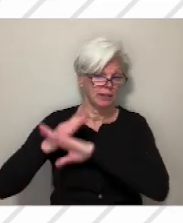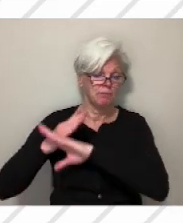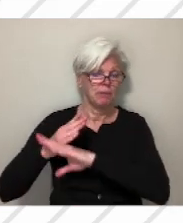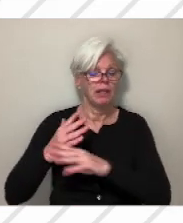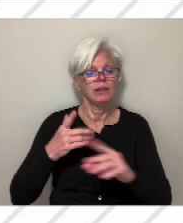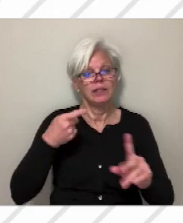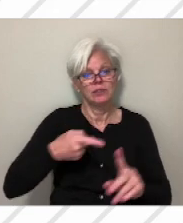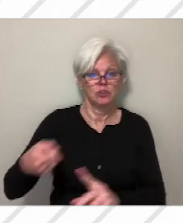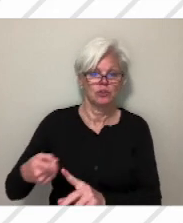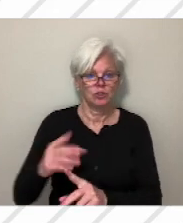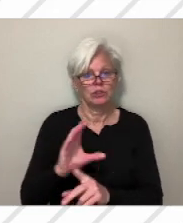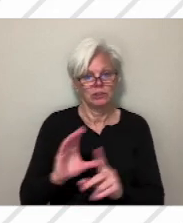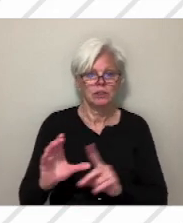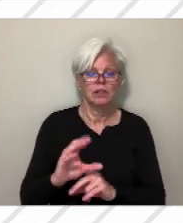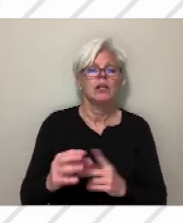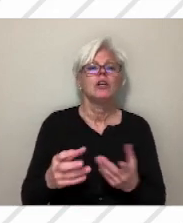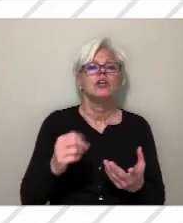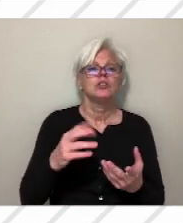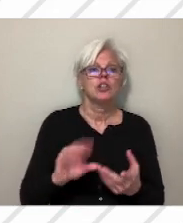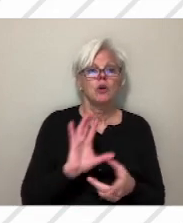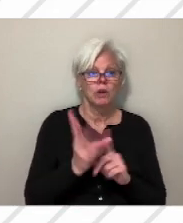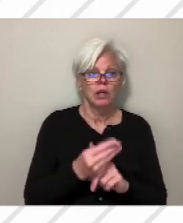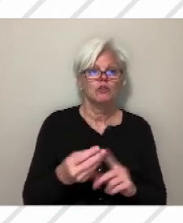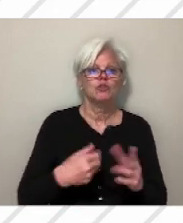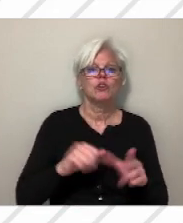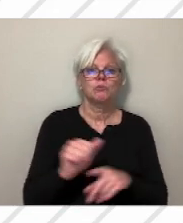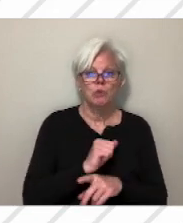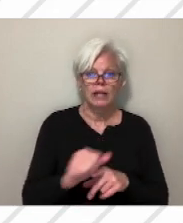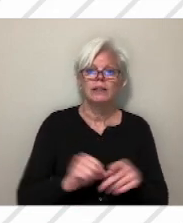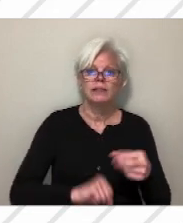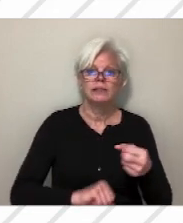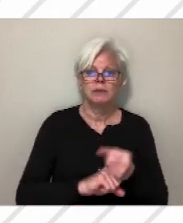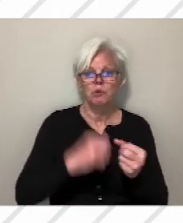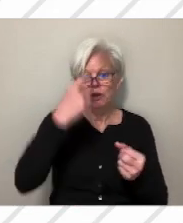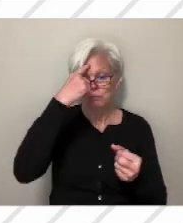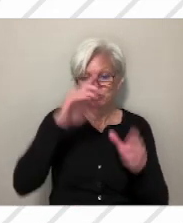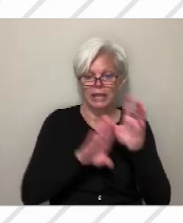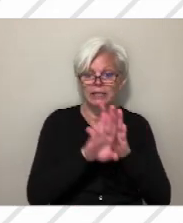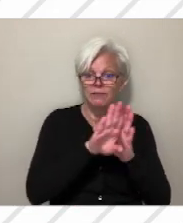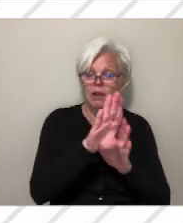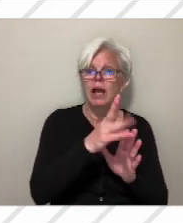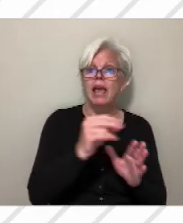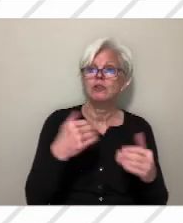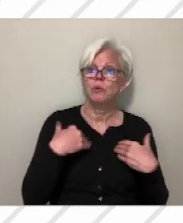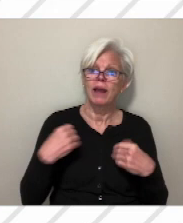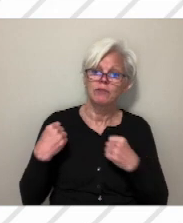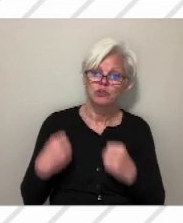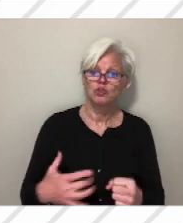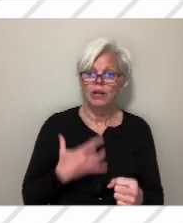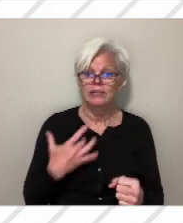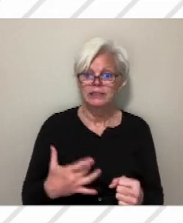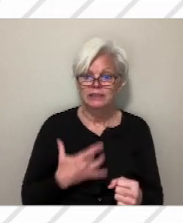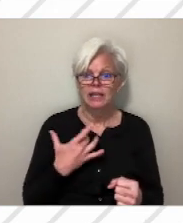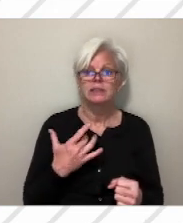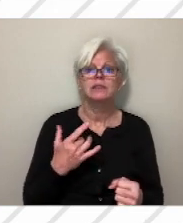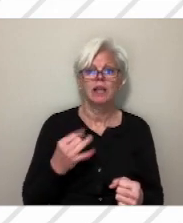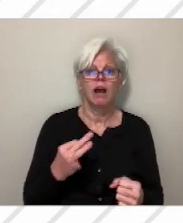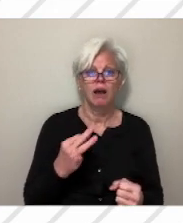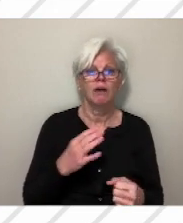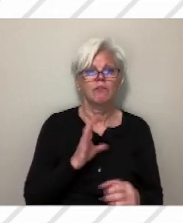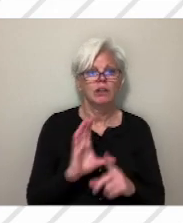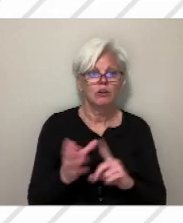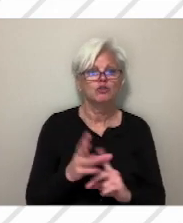conditions. That cultural practices support brain development, and having a strong sense of cultural identity and